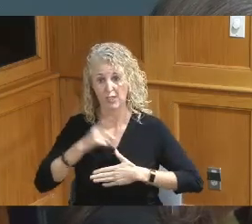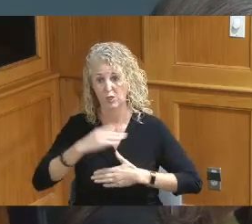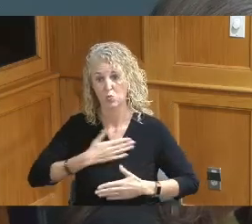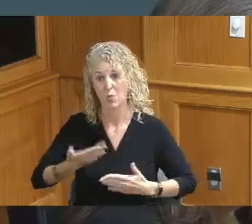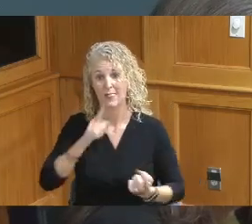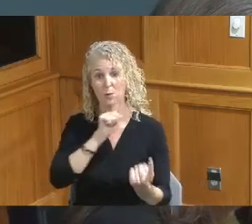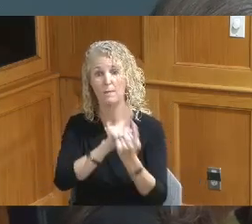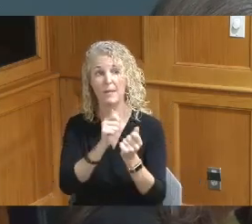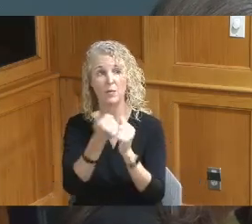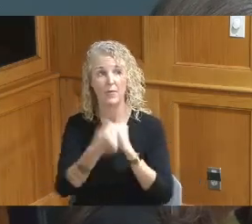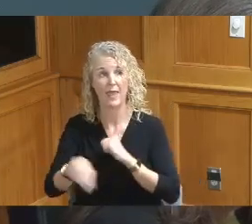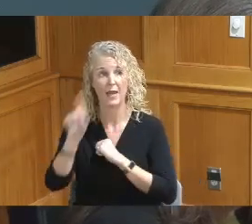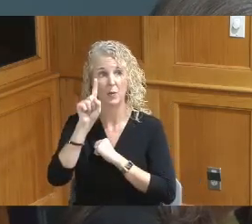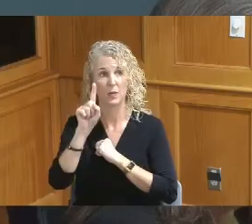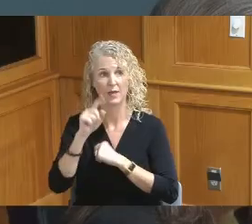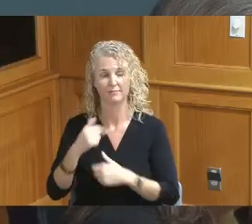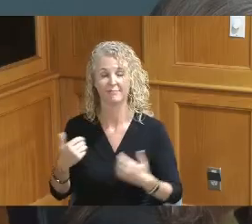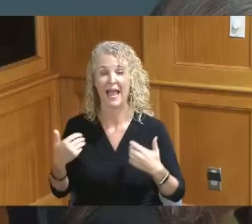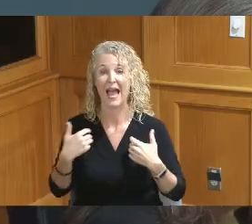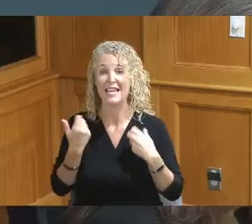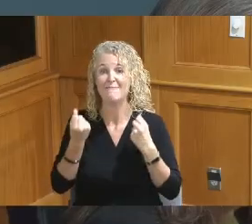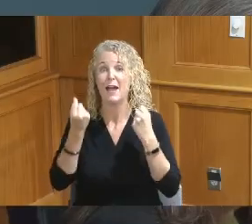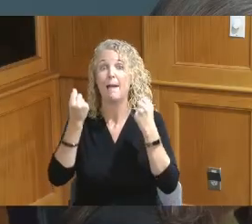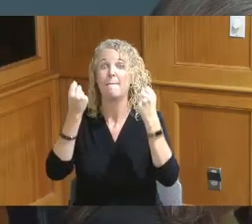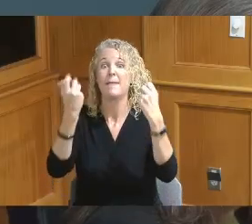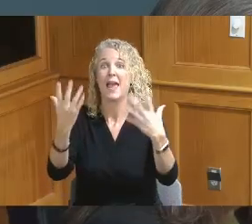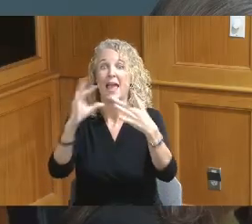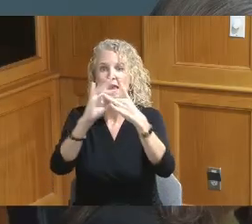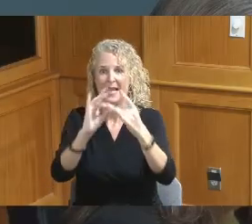that. I have lots of comments.